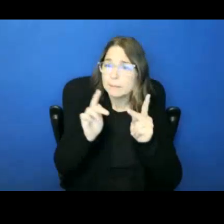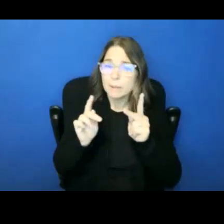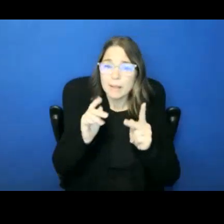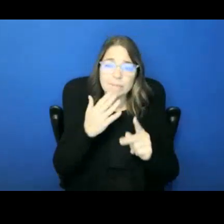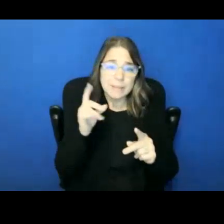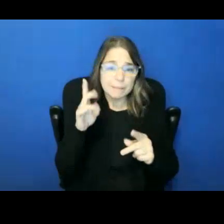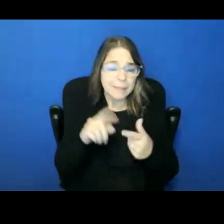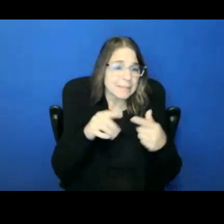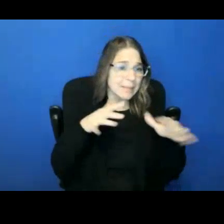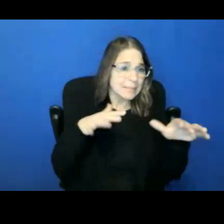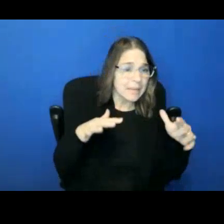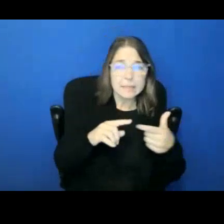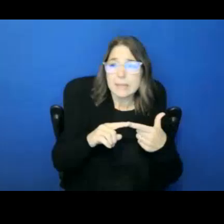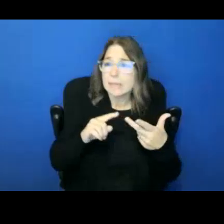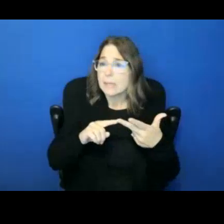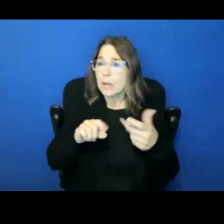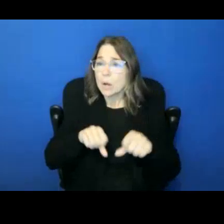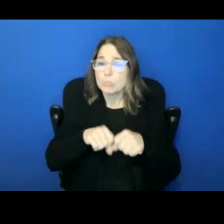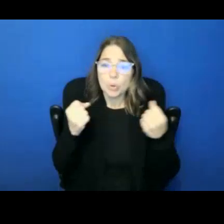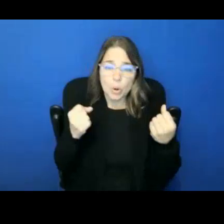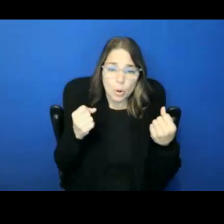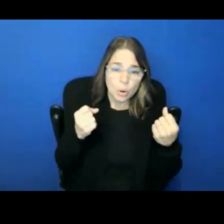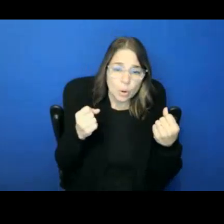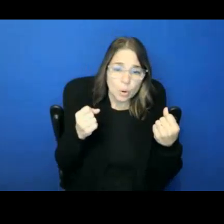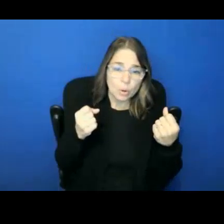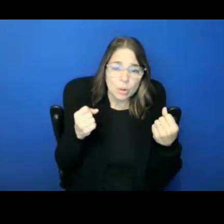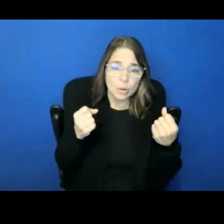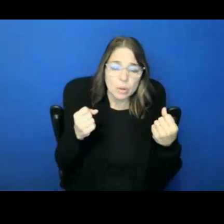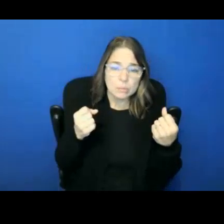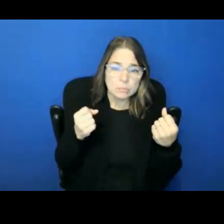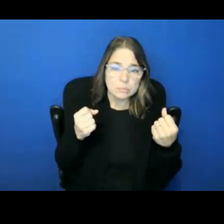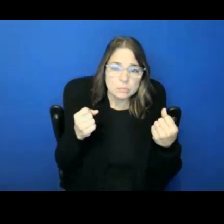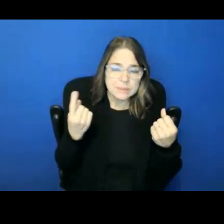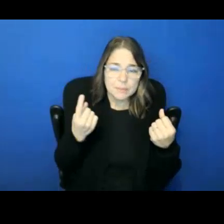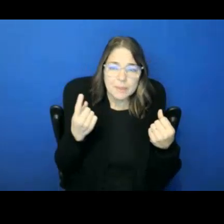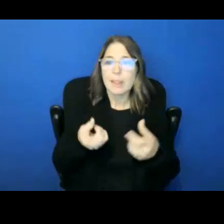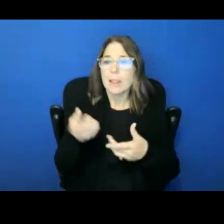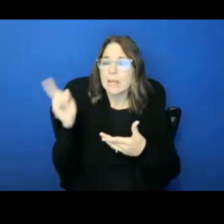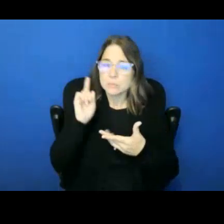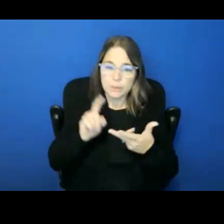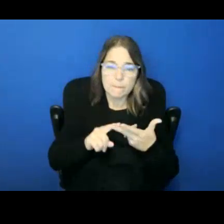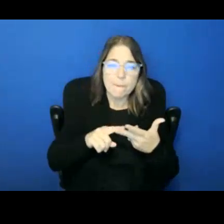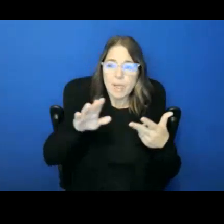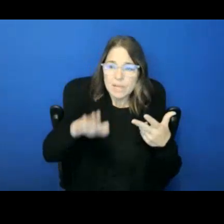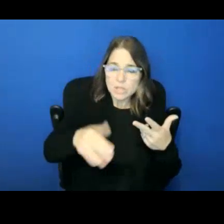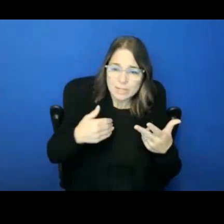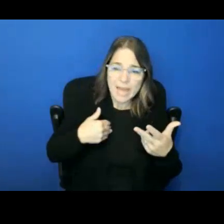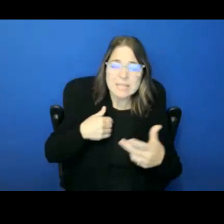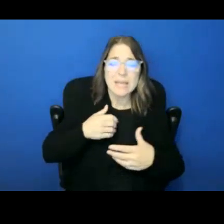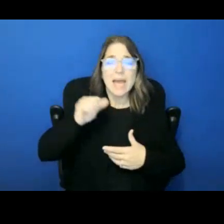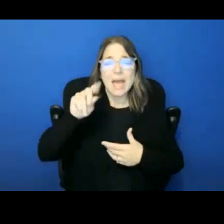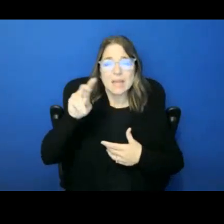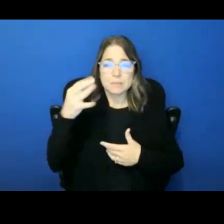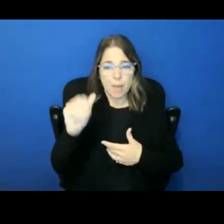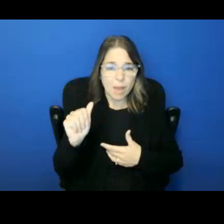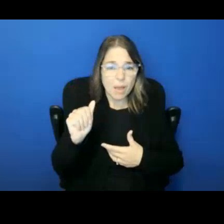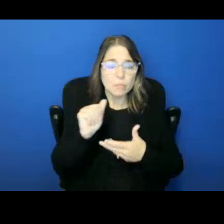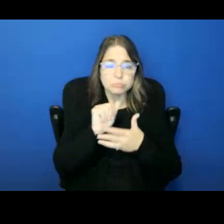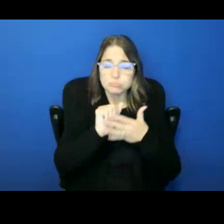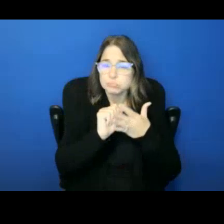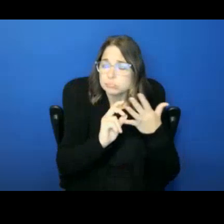and anxiety and who broke a foot last week and, whose child has asthma, it's the same way in which we should care for